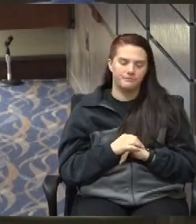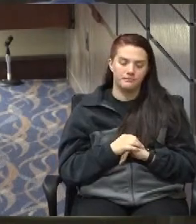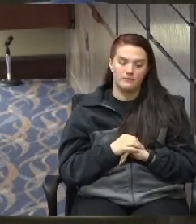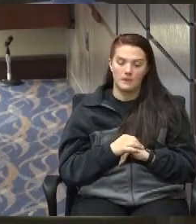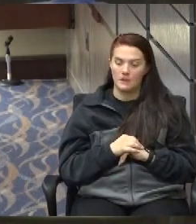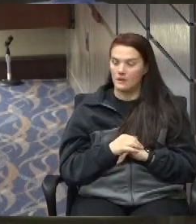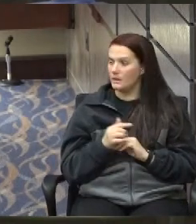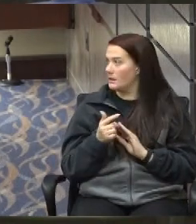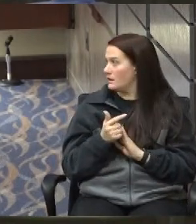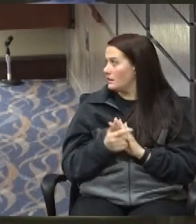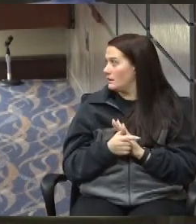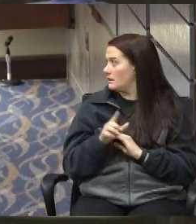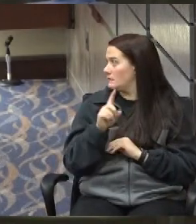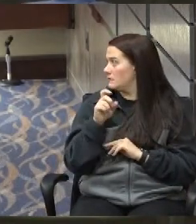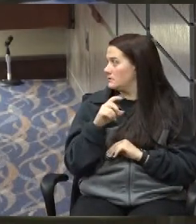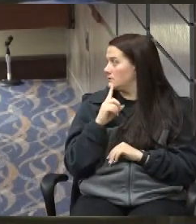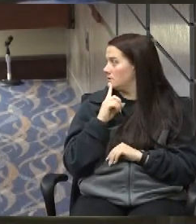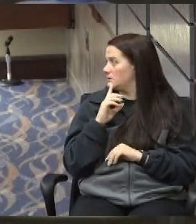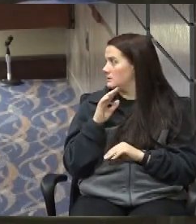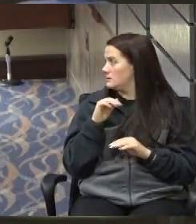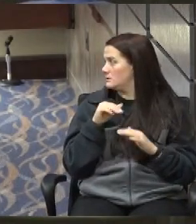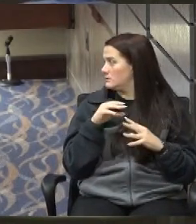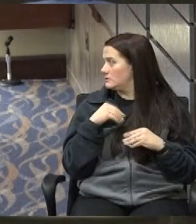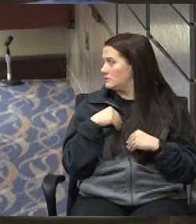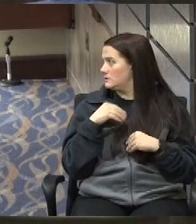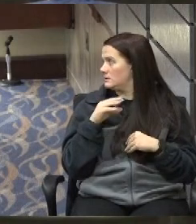Attorney briefing, Texas Open Meetings Act, Section